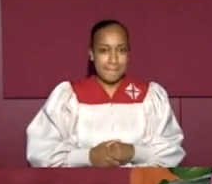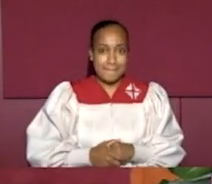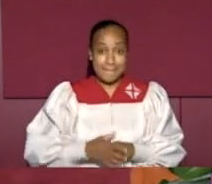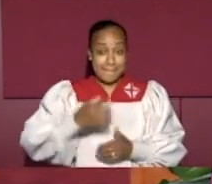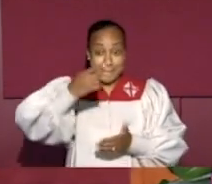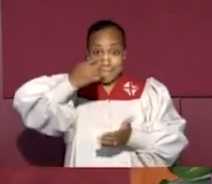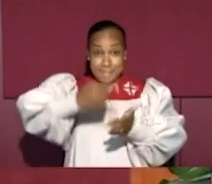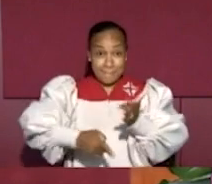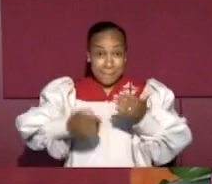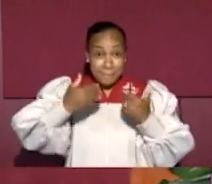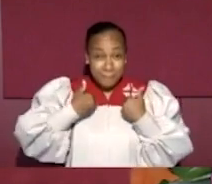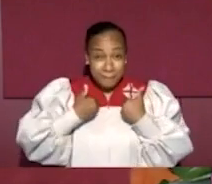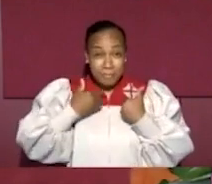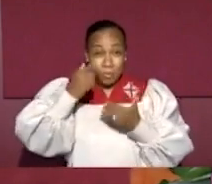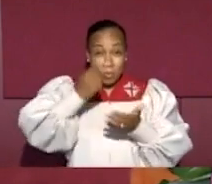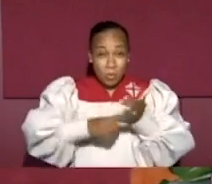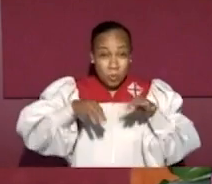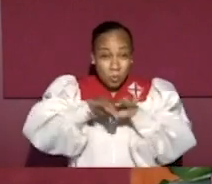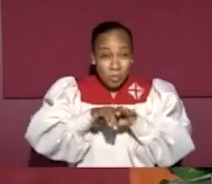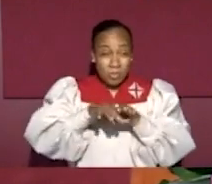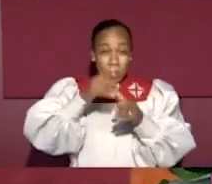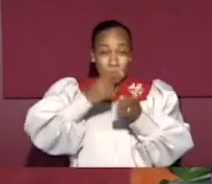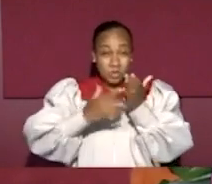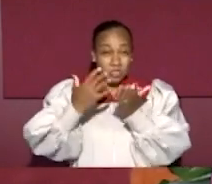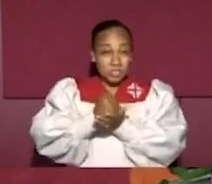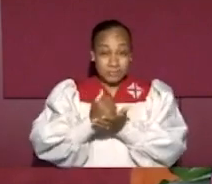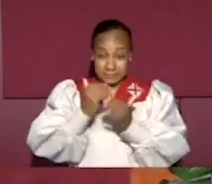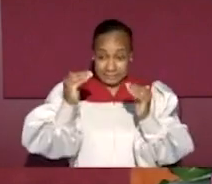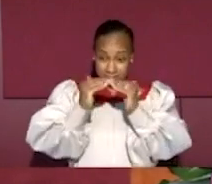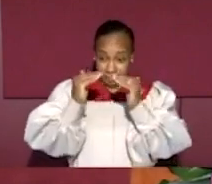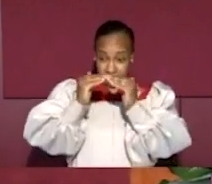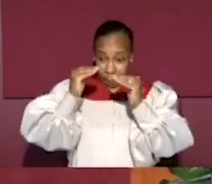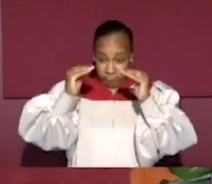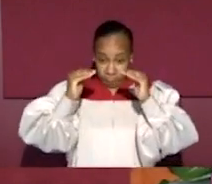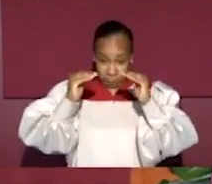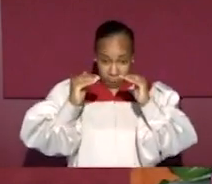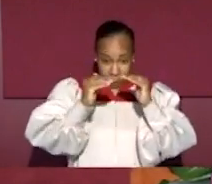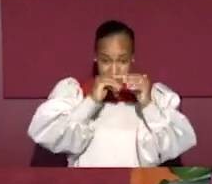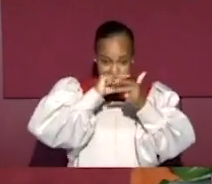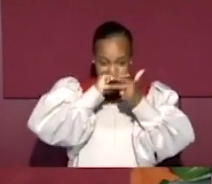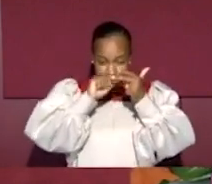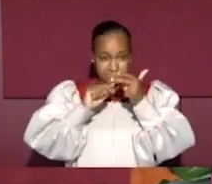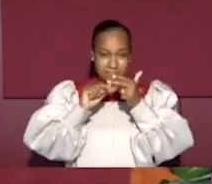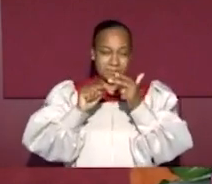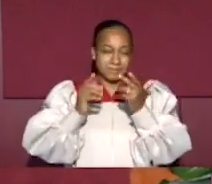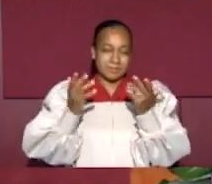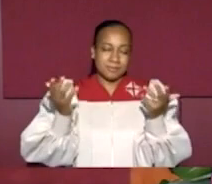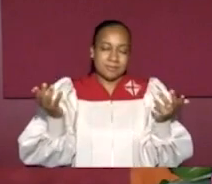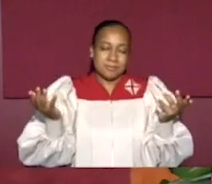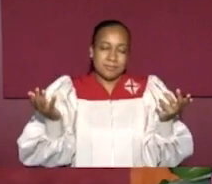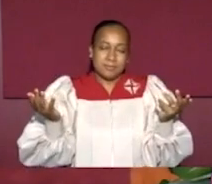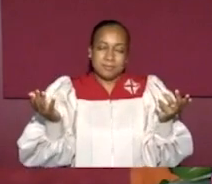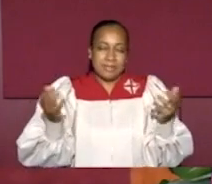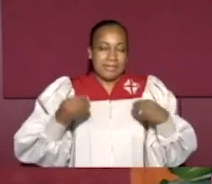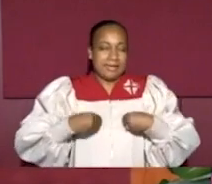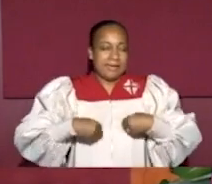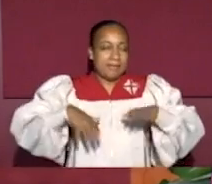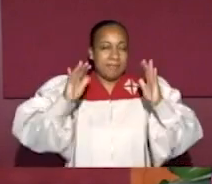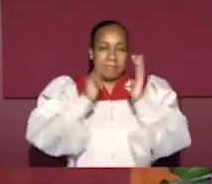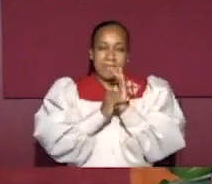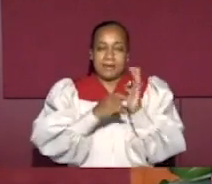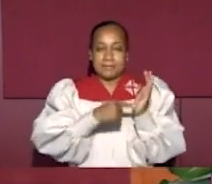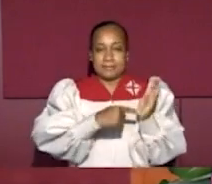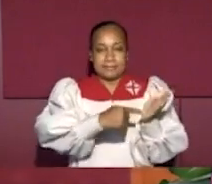What you have and what you're worth and what you deserve, they're never going to equal. They're never going to. So you have to give up the debt.